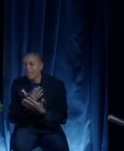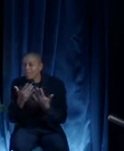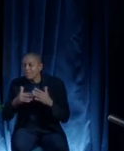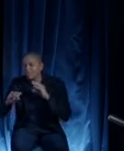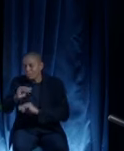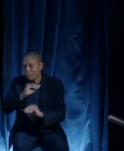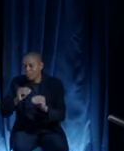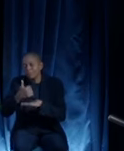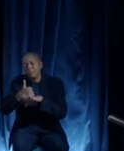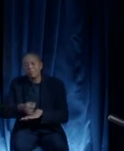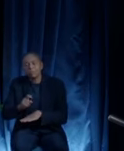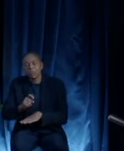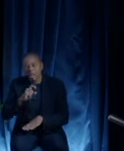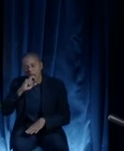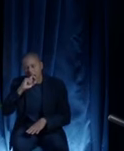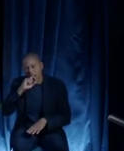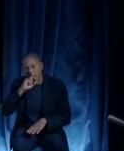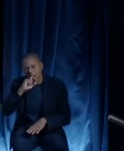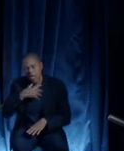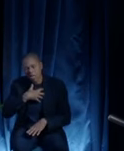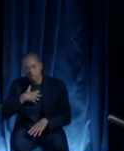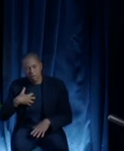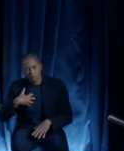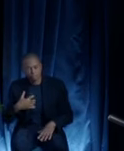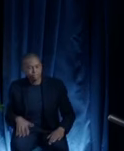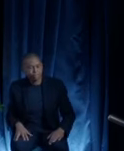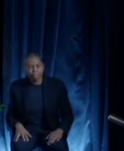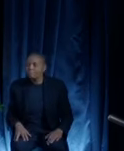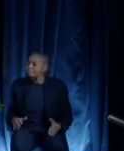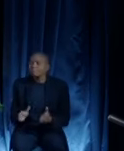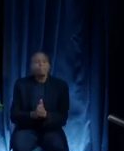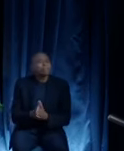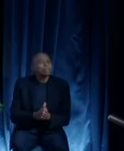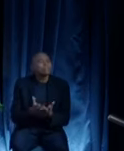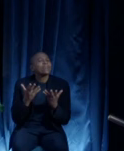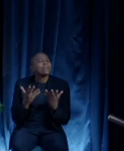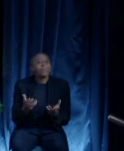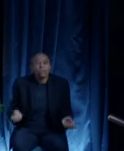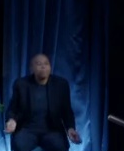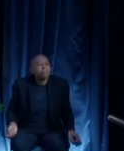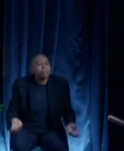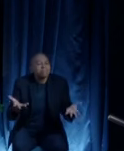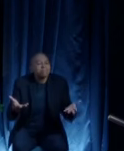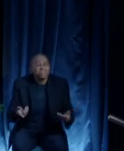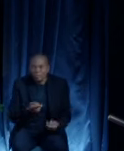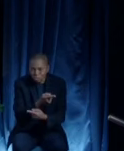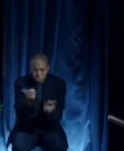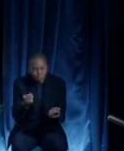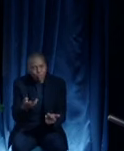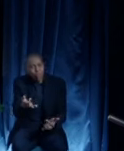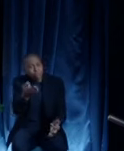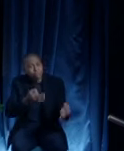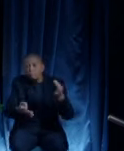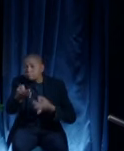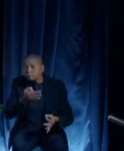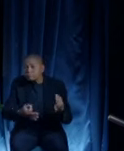I wonder, let's throw it open to the audience now and just make sure we're talking about what you want us to talk about. Does